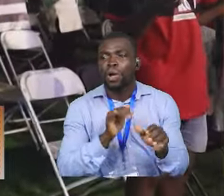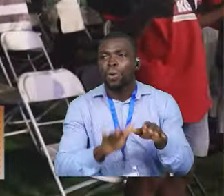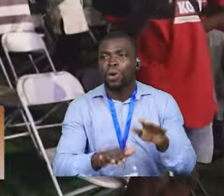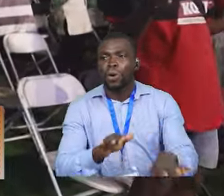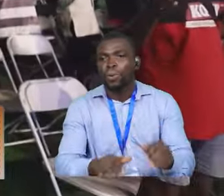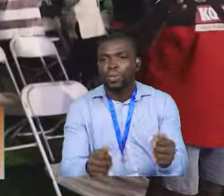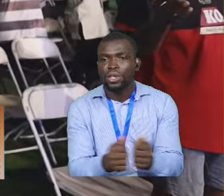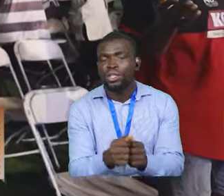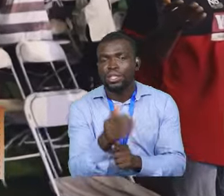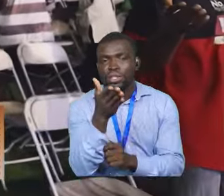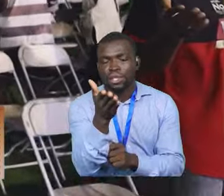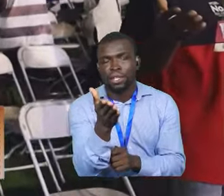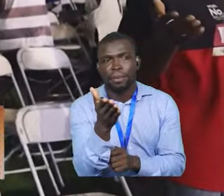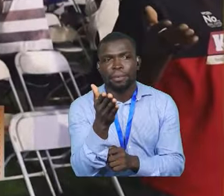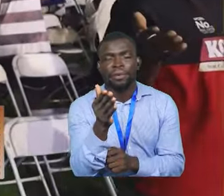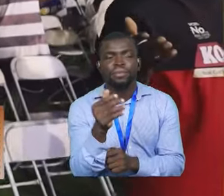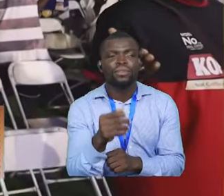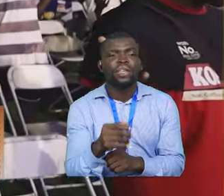with him